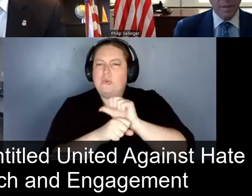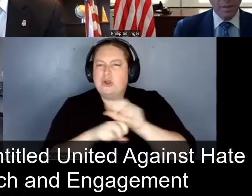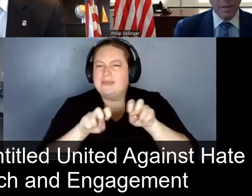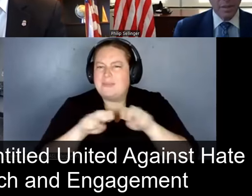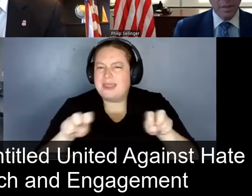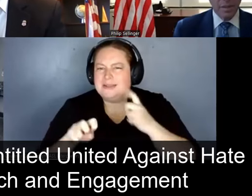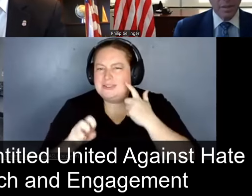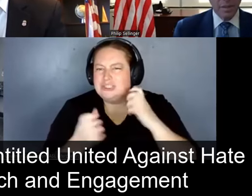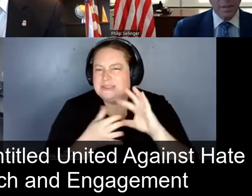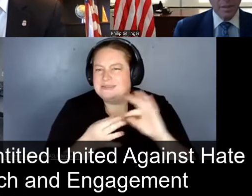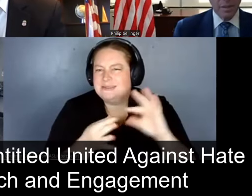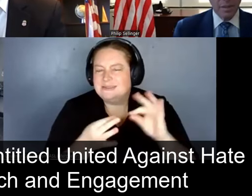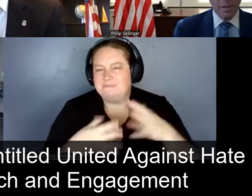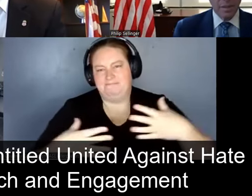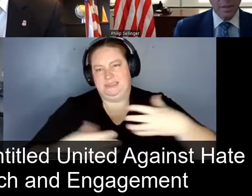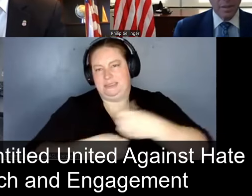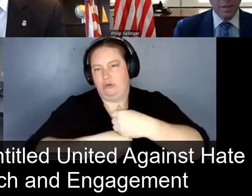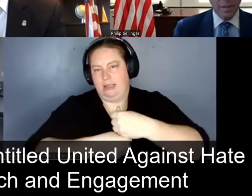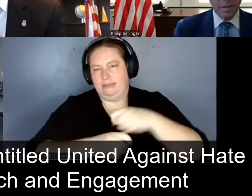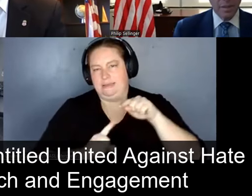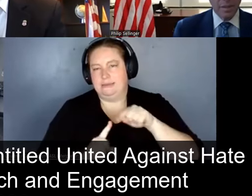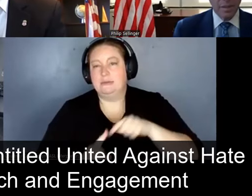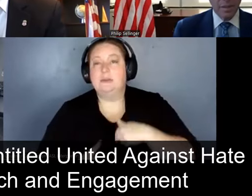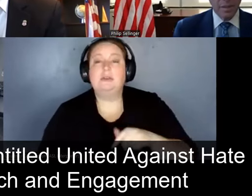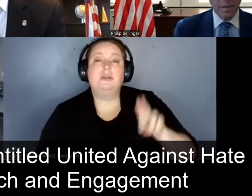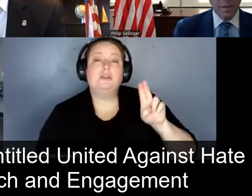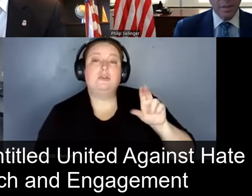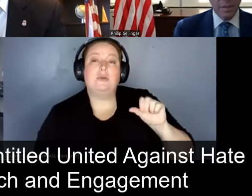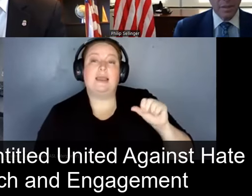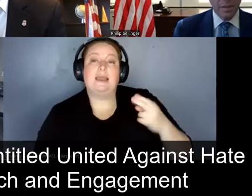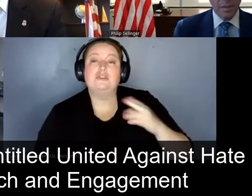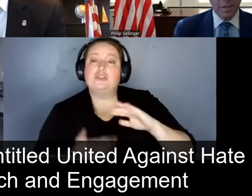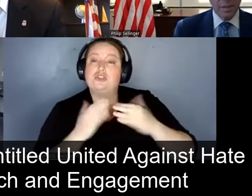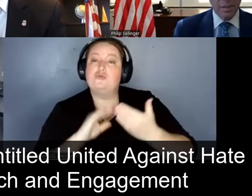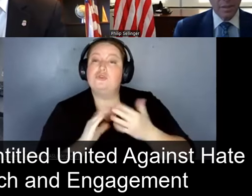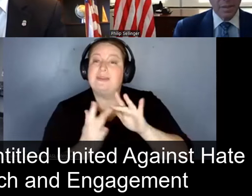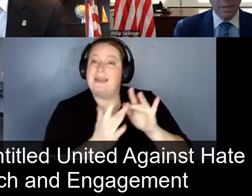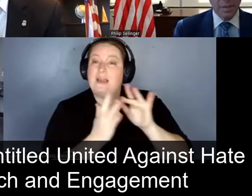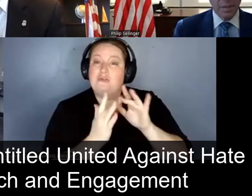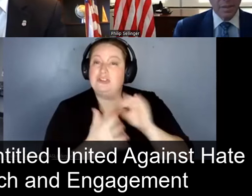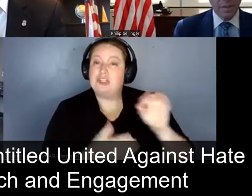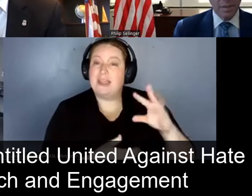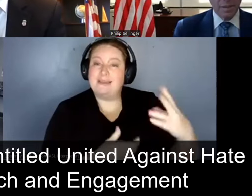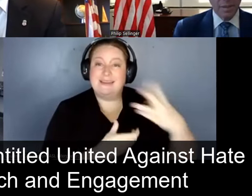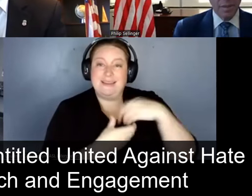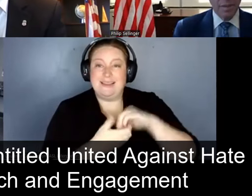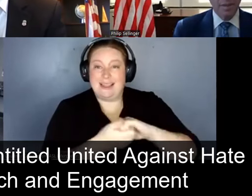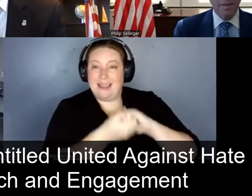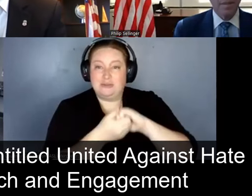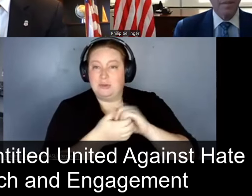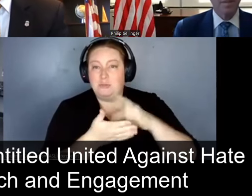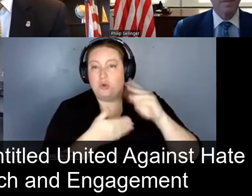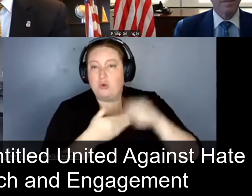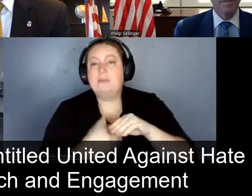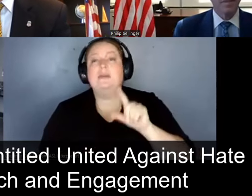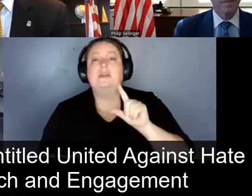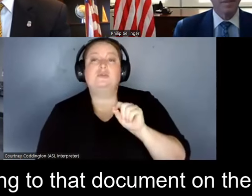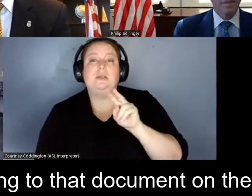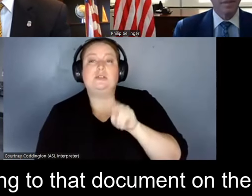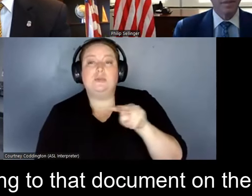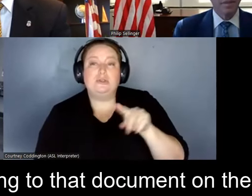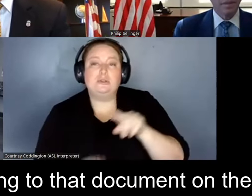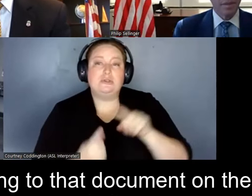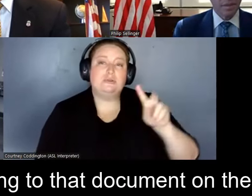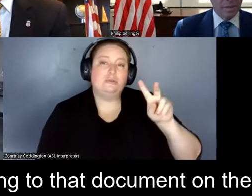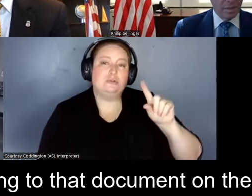is entitled United Against Hate Community Outreach and Engagement Program 2022 to